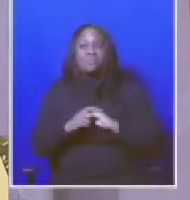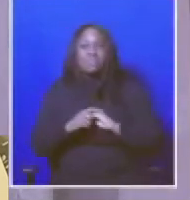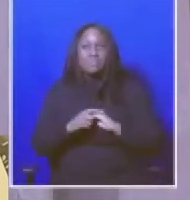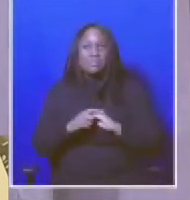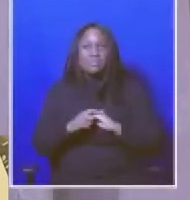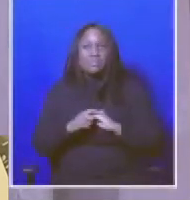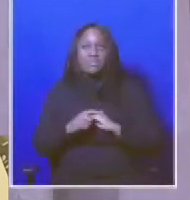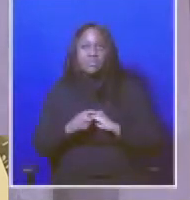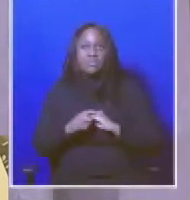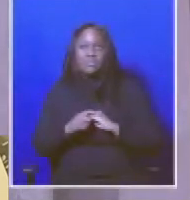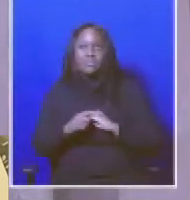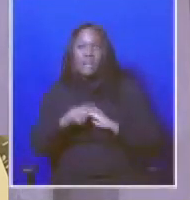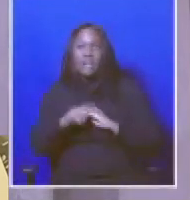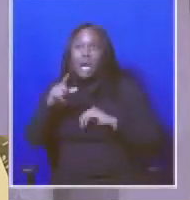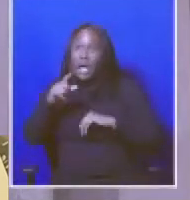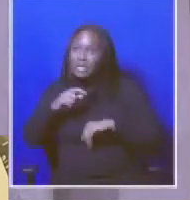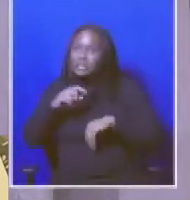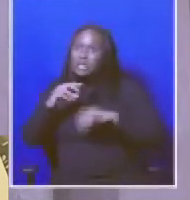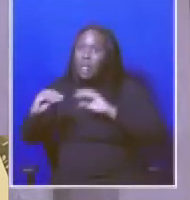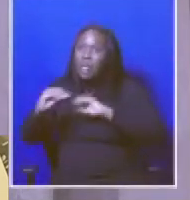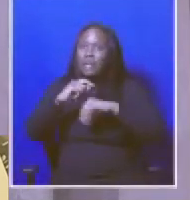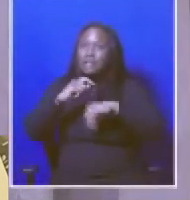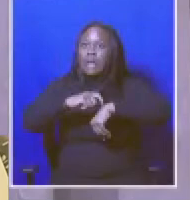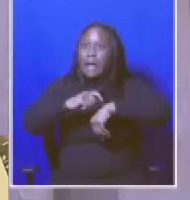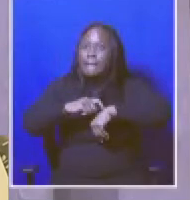You are eating on my time.